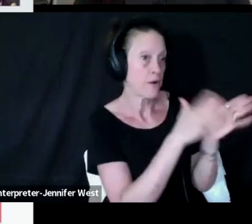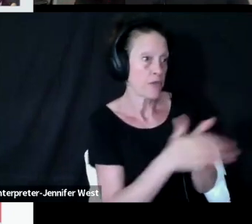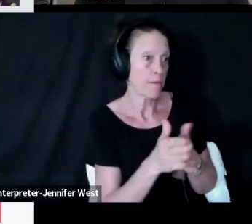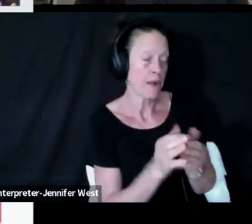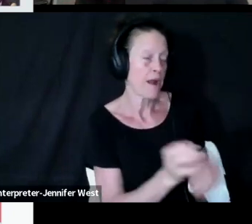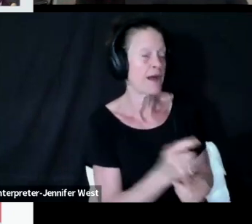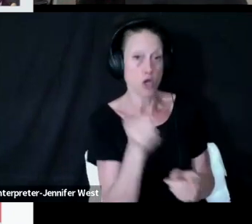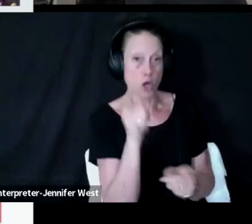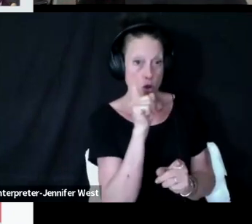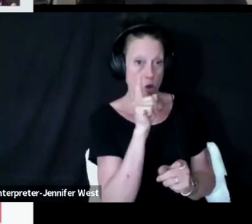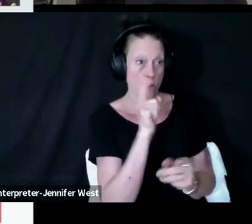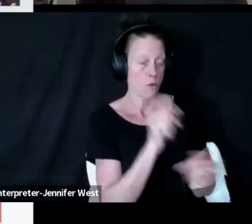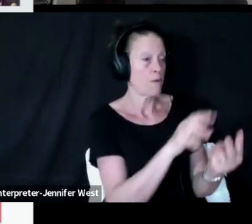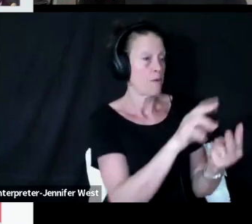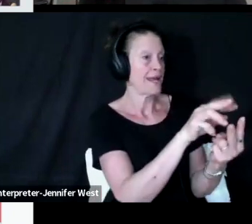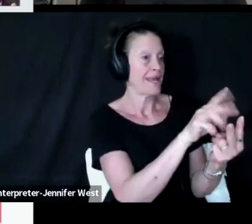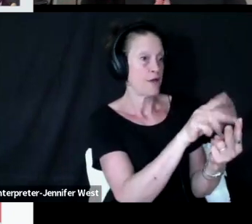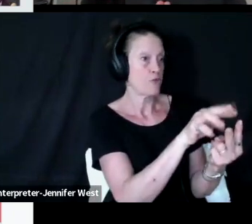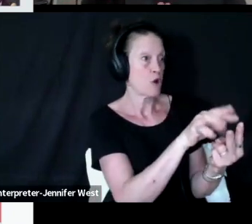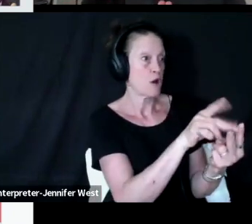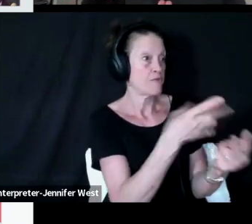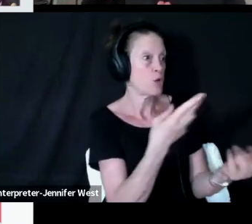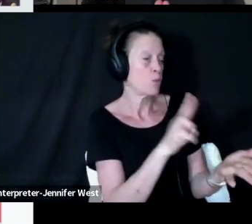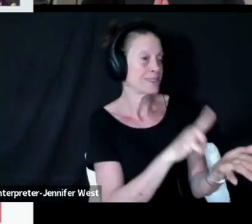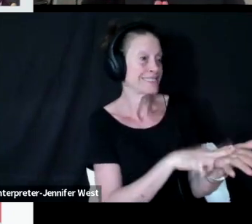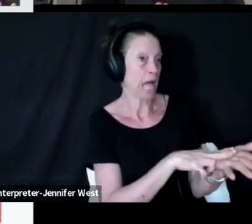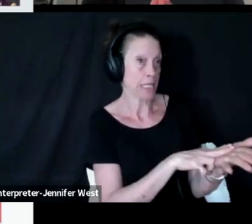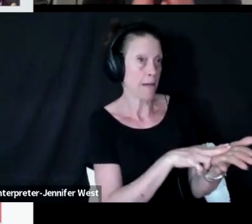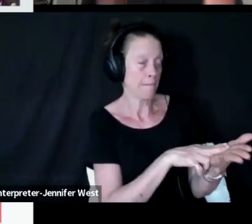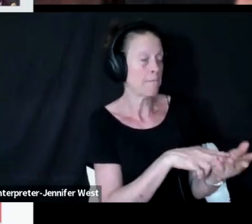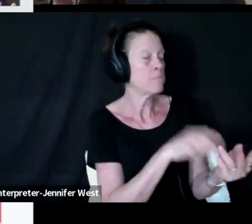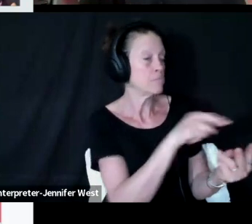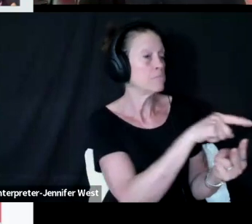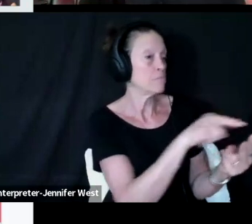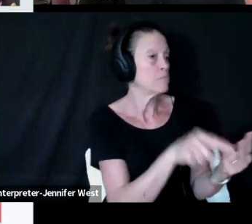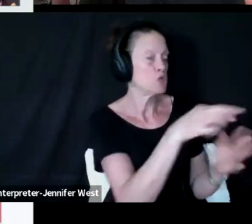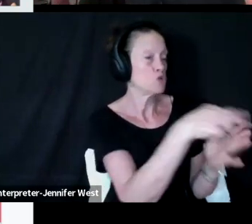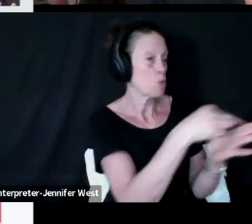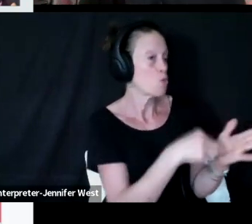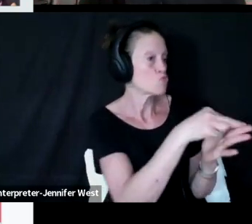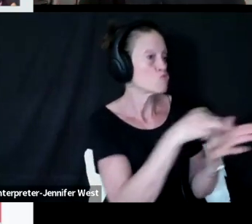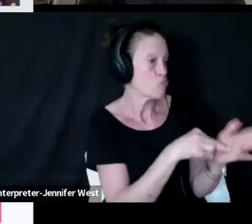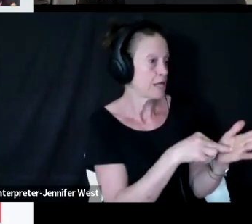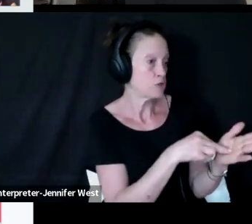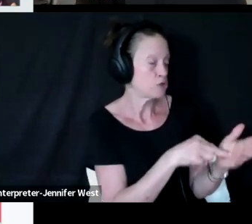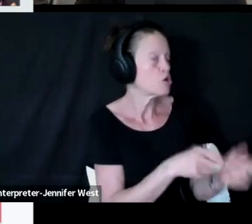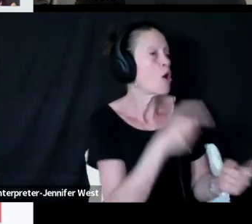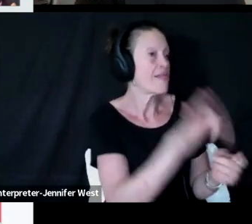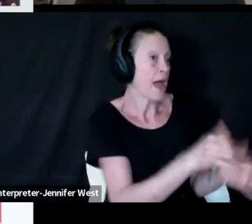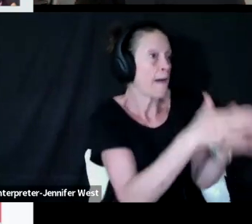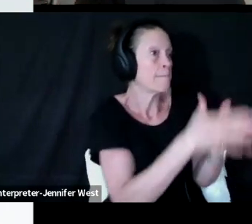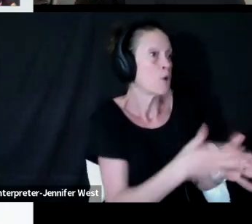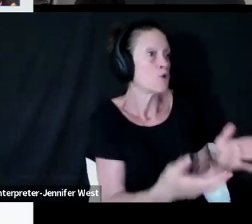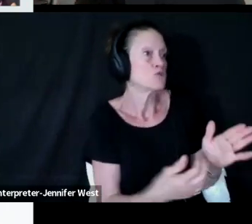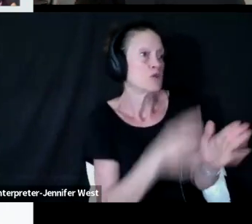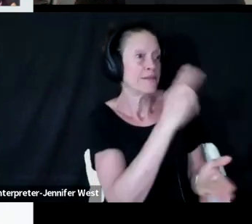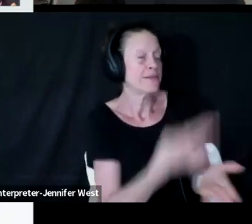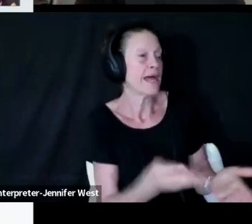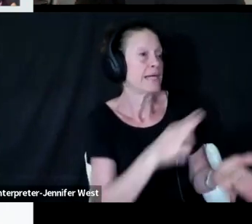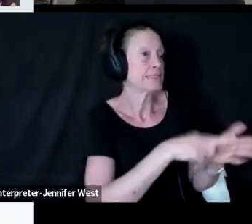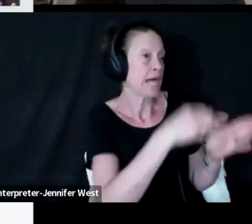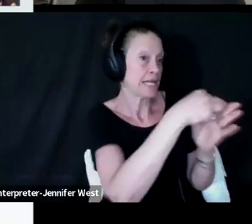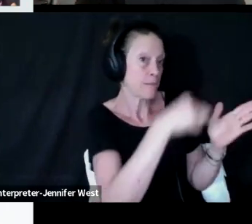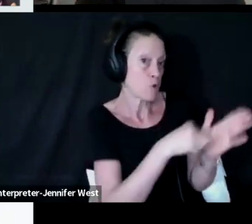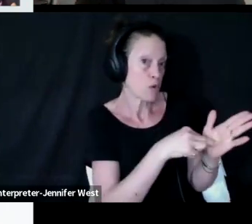up as the person who signs up will basically be the administrator of the plan. Now, one of the things that you